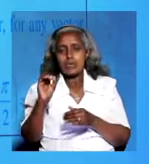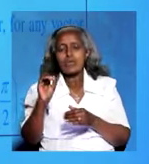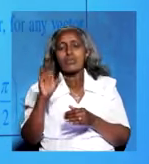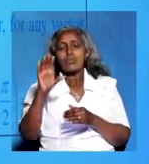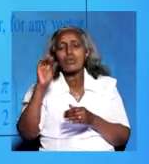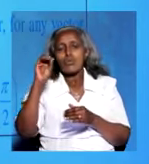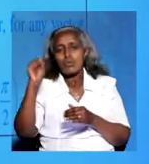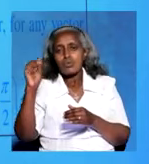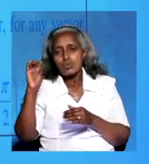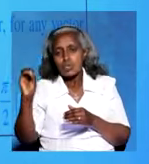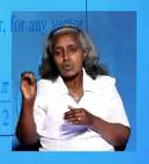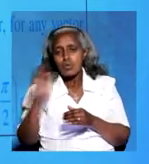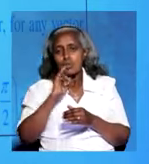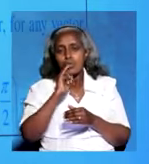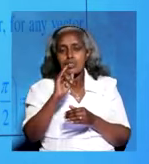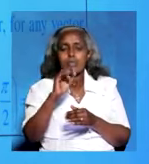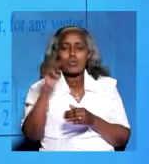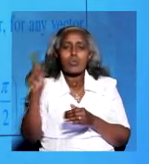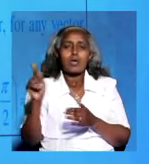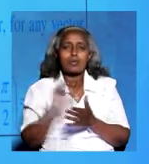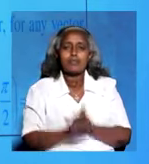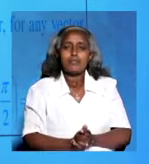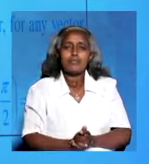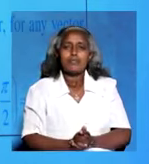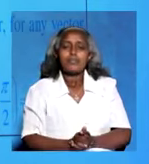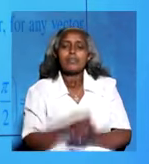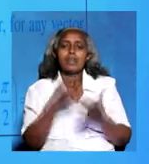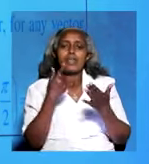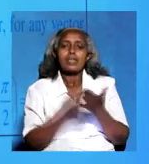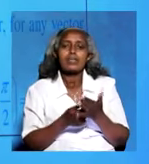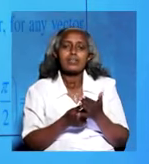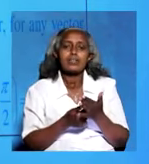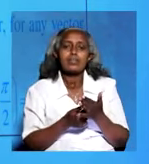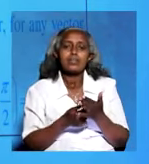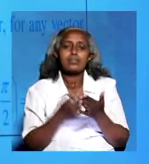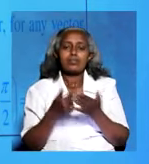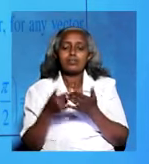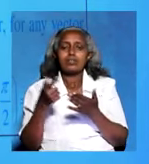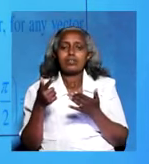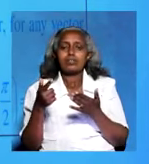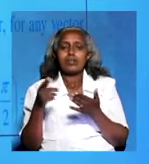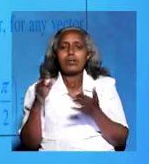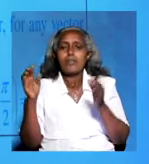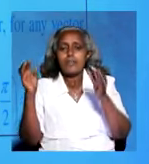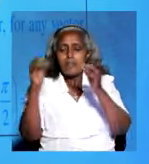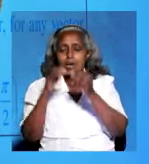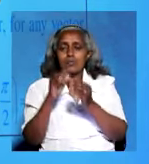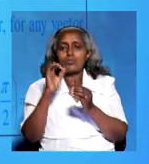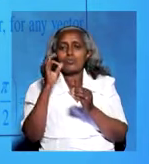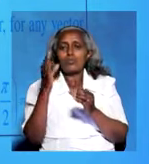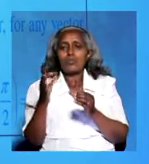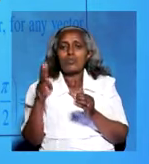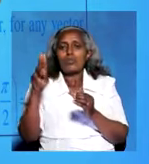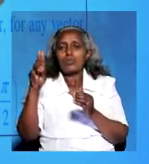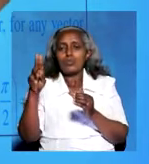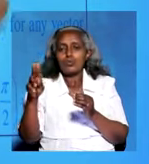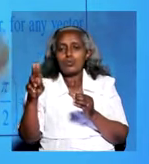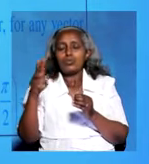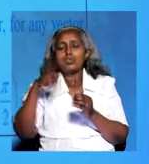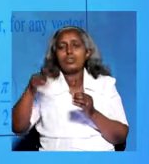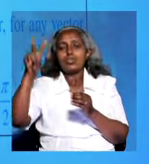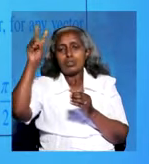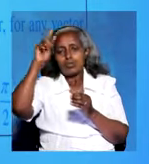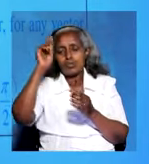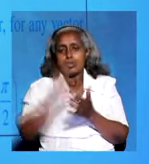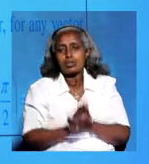cos 0 is this 1. Here we have this 1. It is magnitude of u